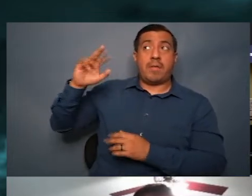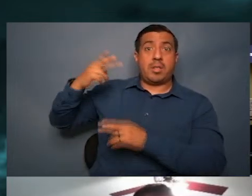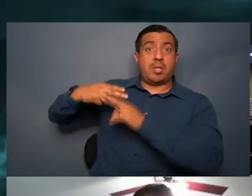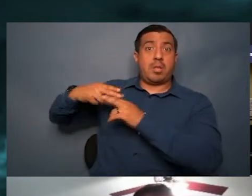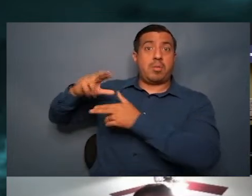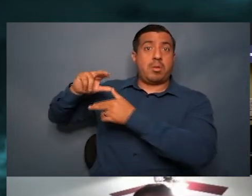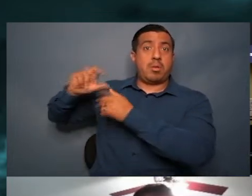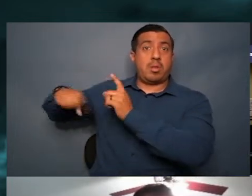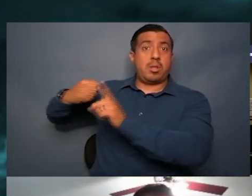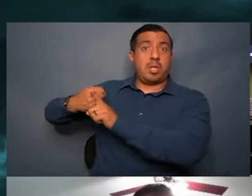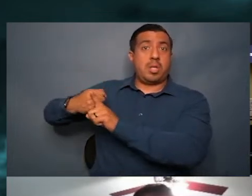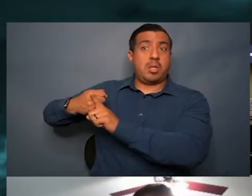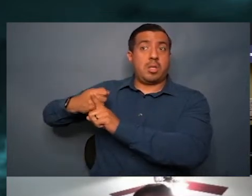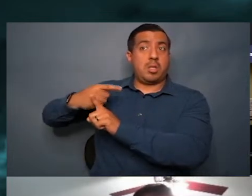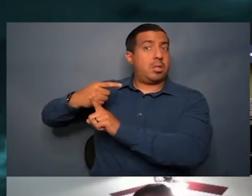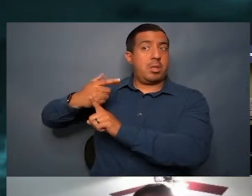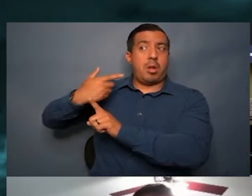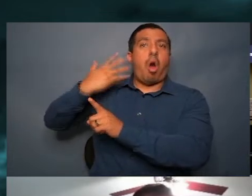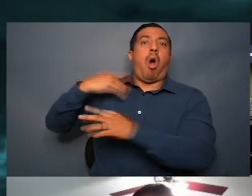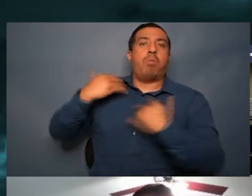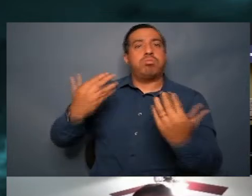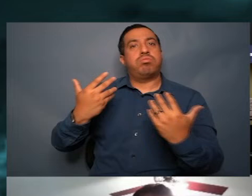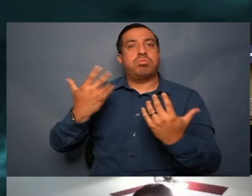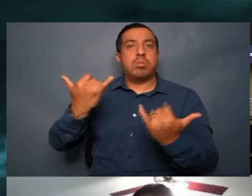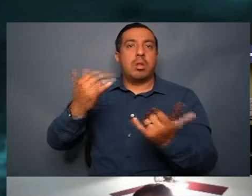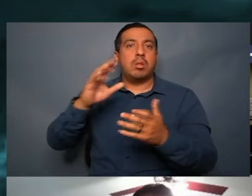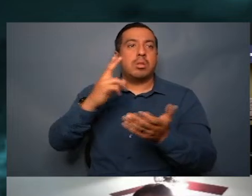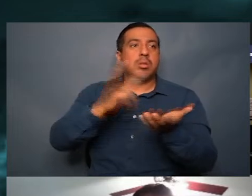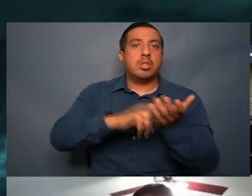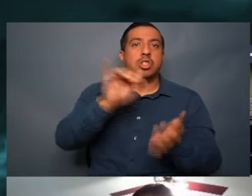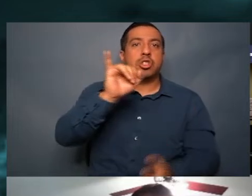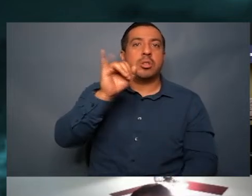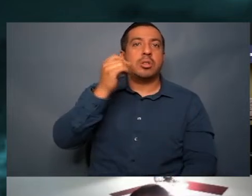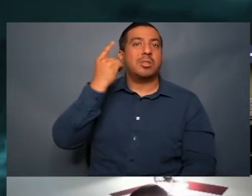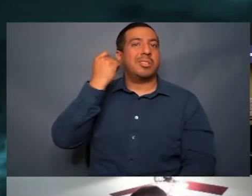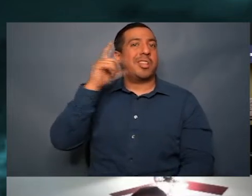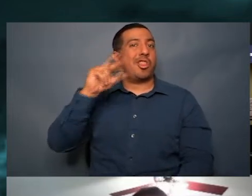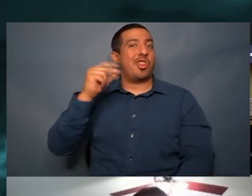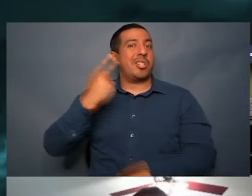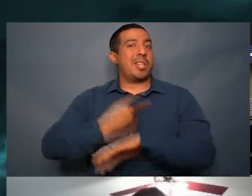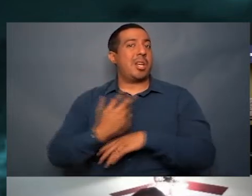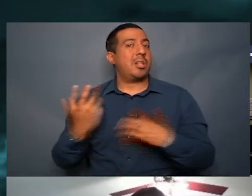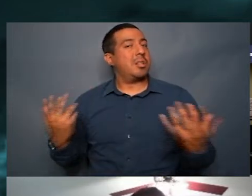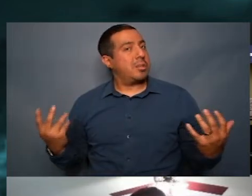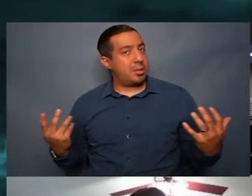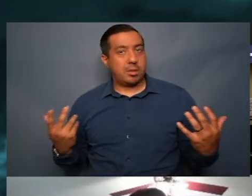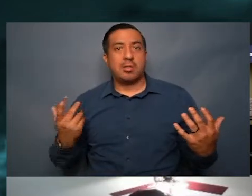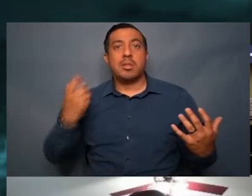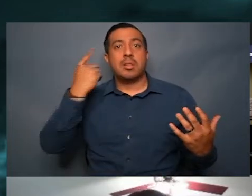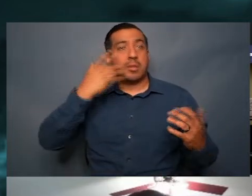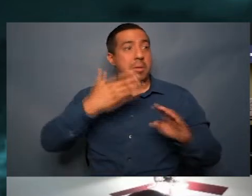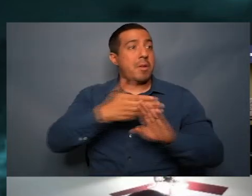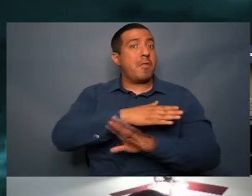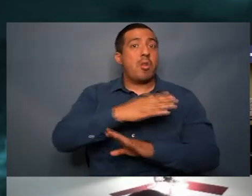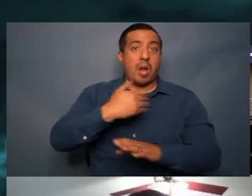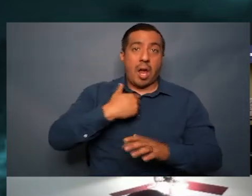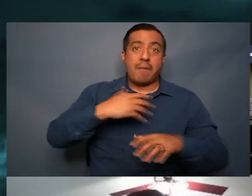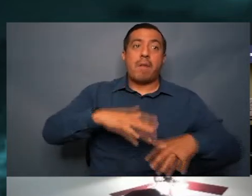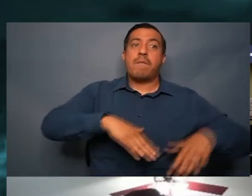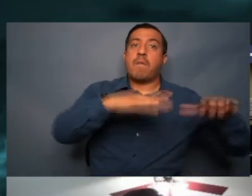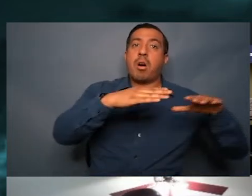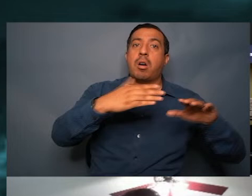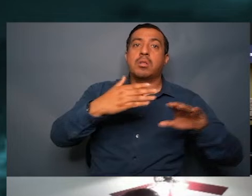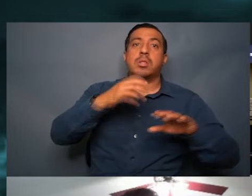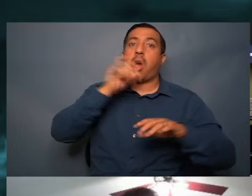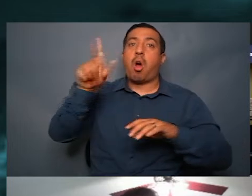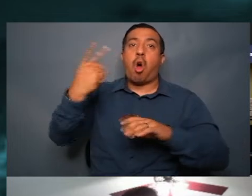it is something you need to take care of now. And of course, we don't have to have a tropical storm or hurricane to have flooding. We've had flooding outside of hurricane